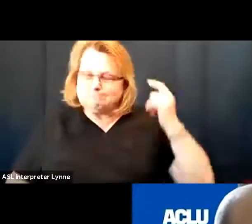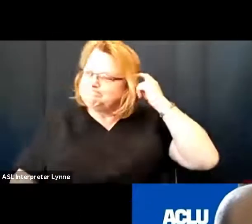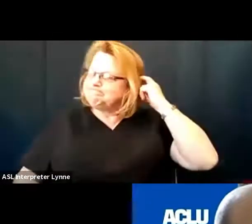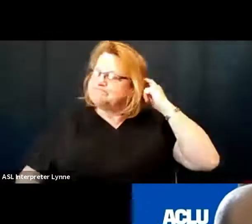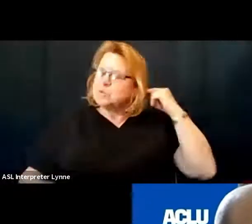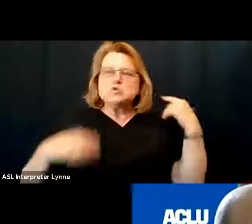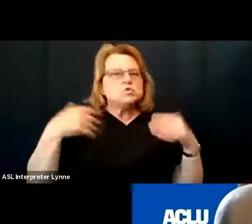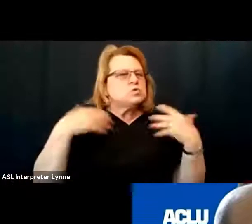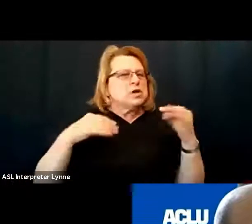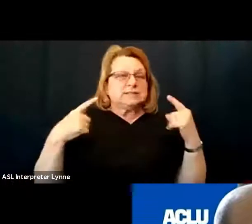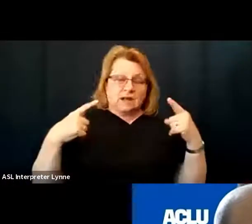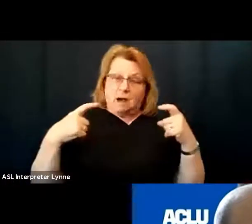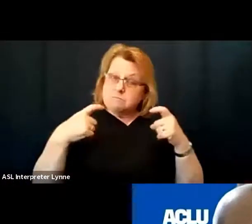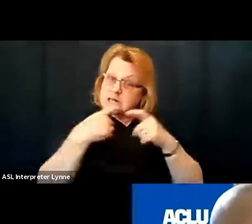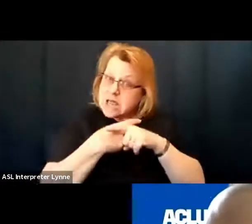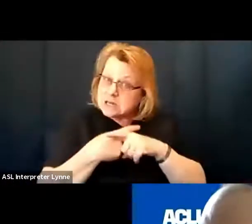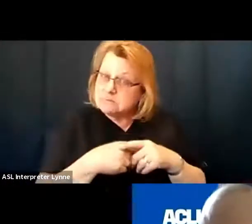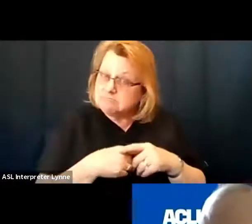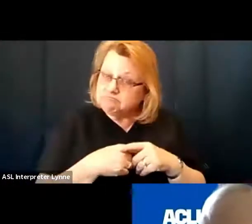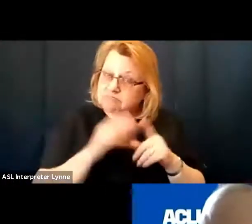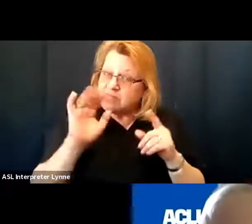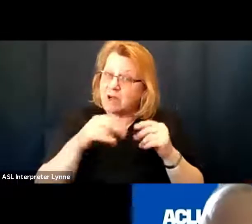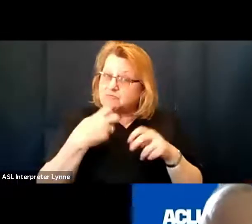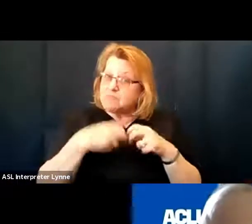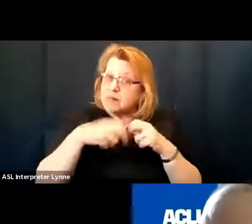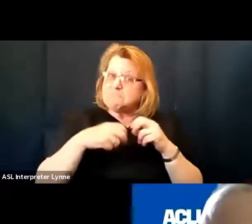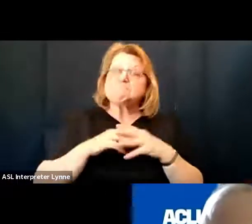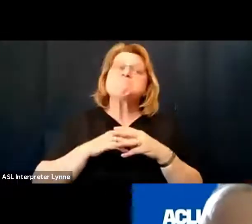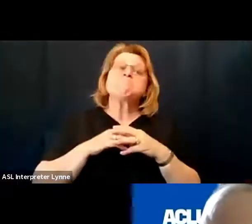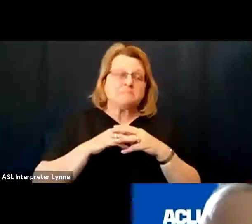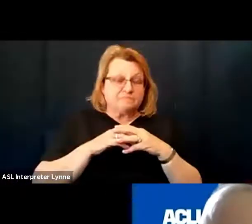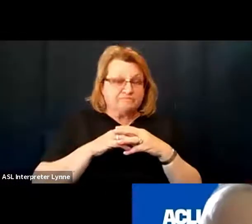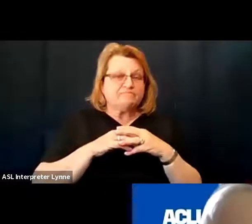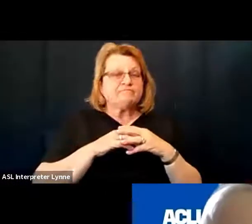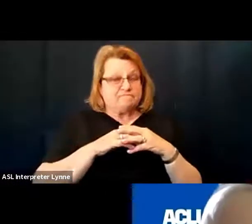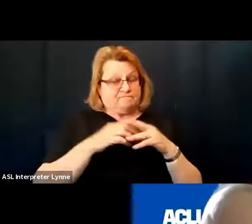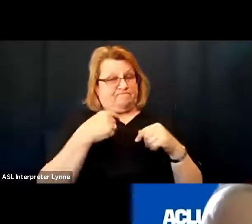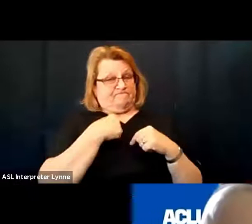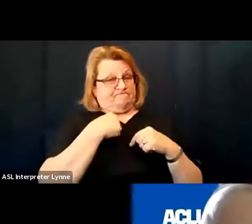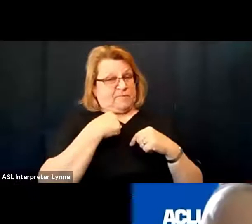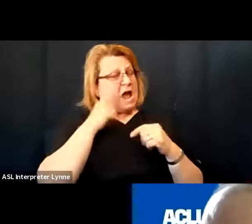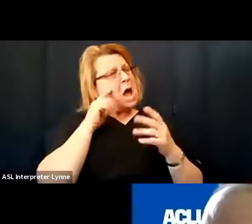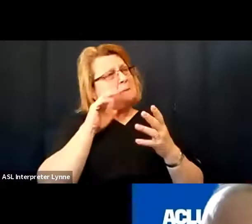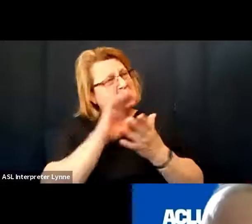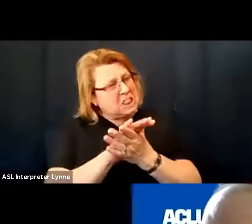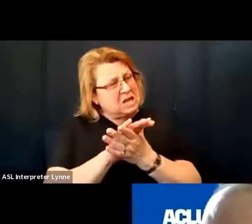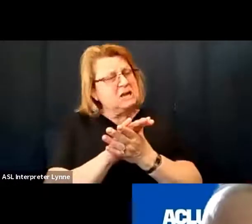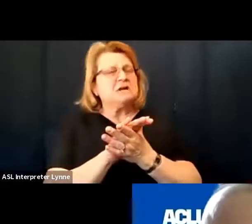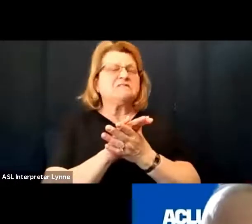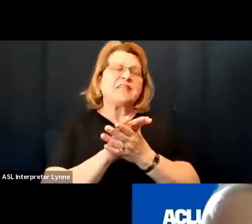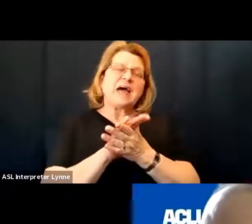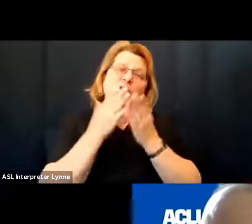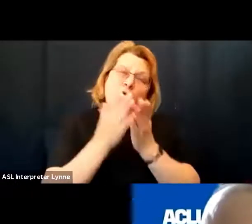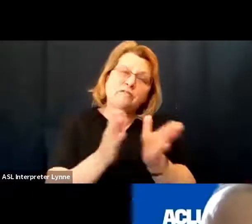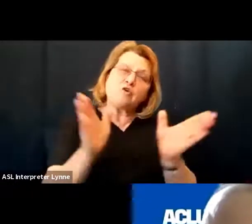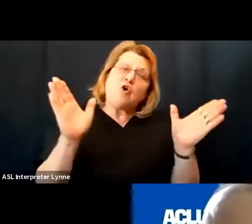a complex problem. And I do believe that on the whole, we